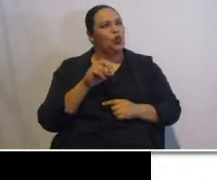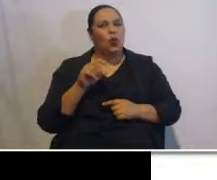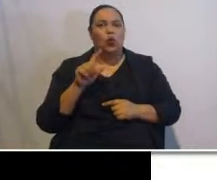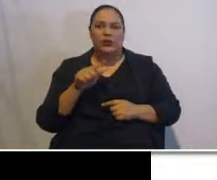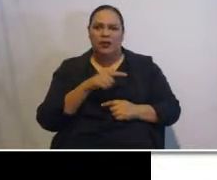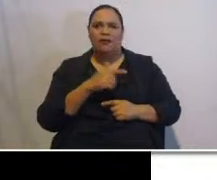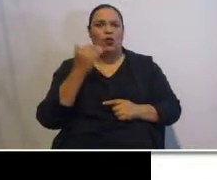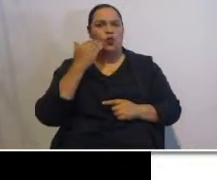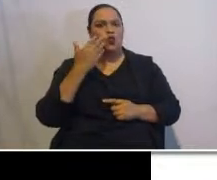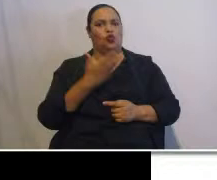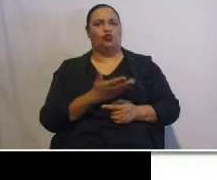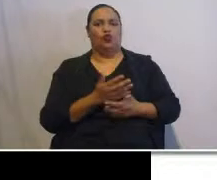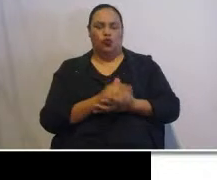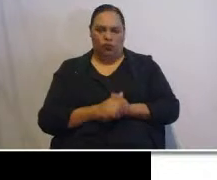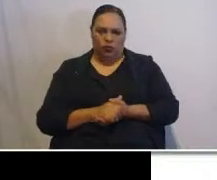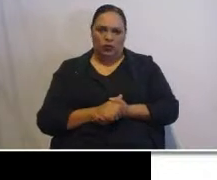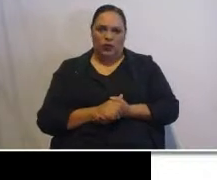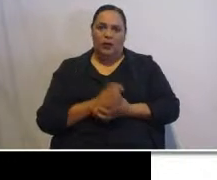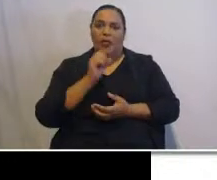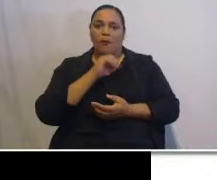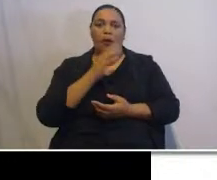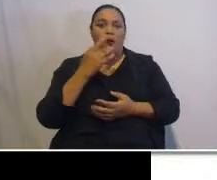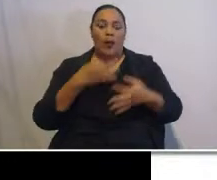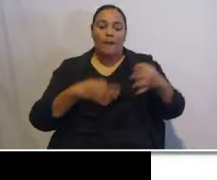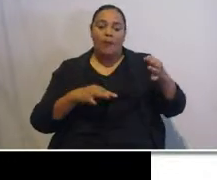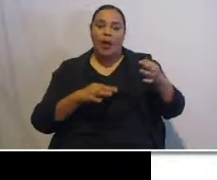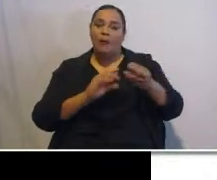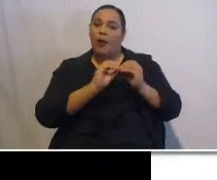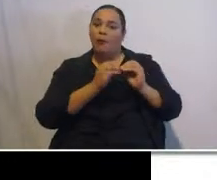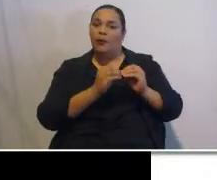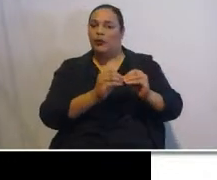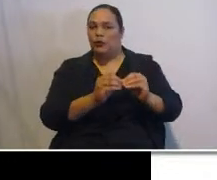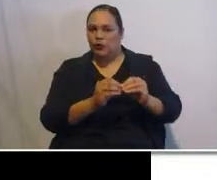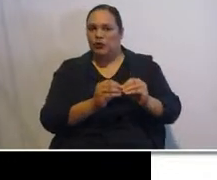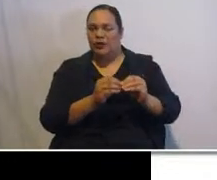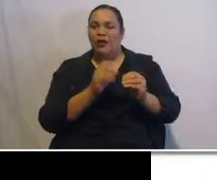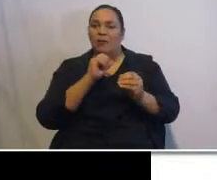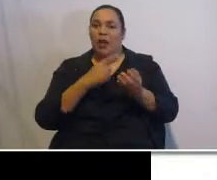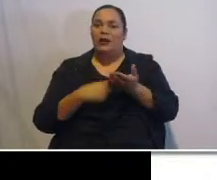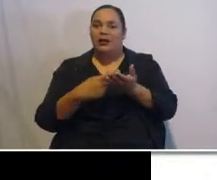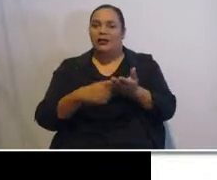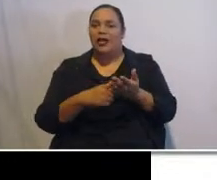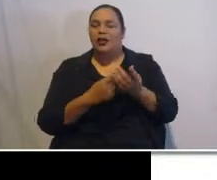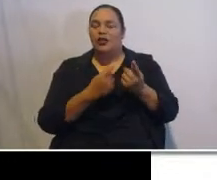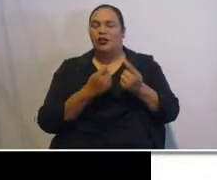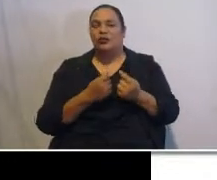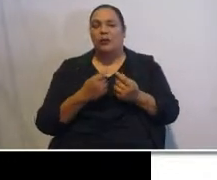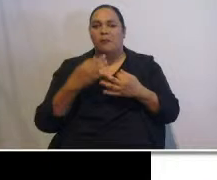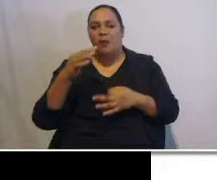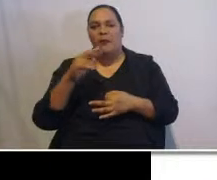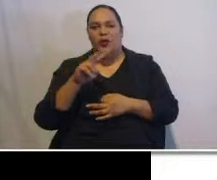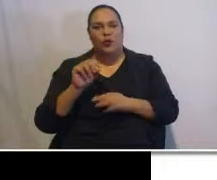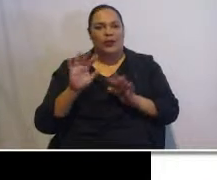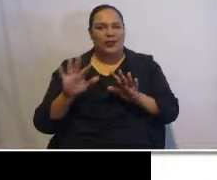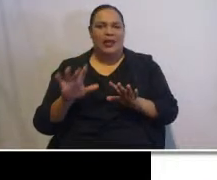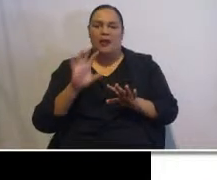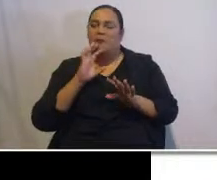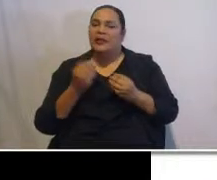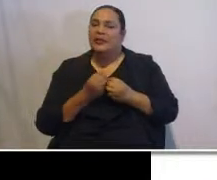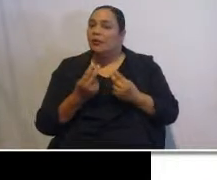2007, when that paper was produced, the discussion paper 2010. This is not something